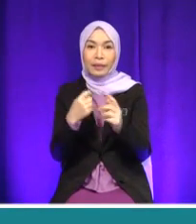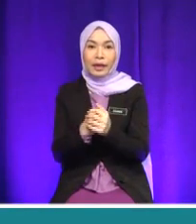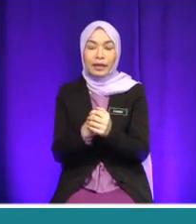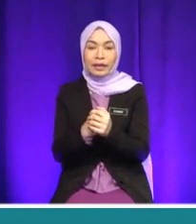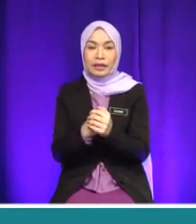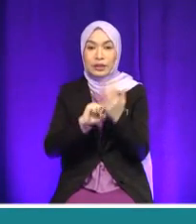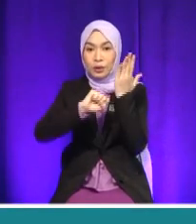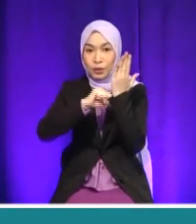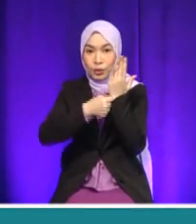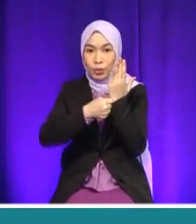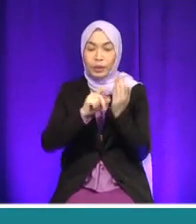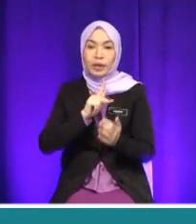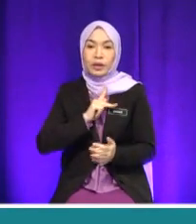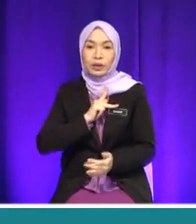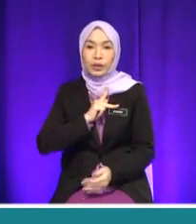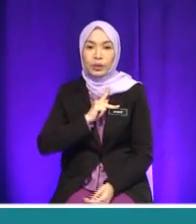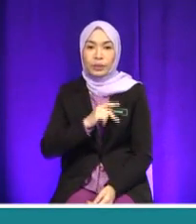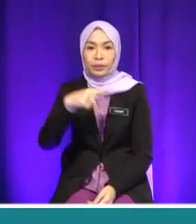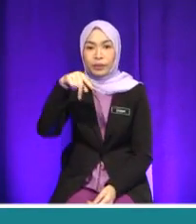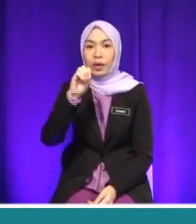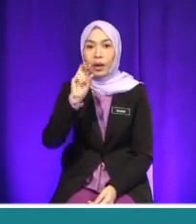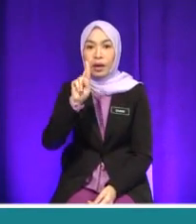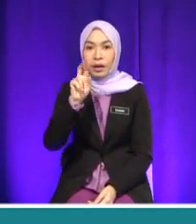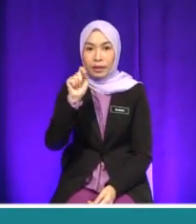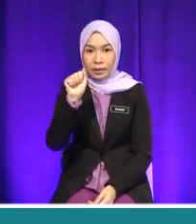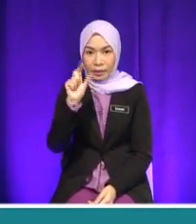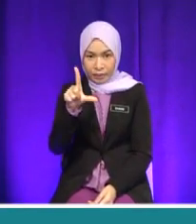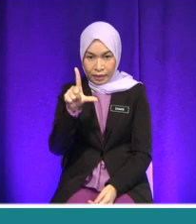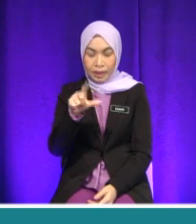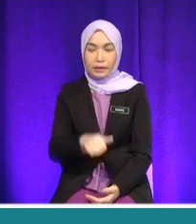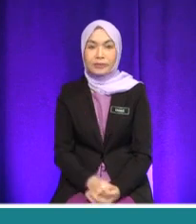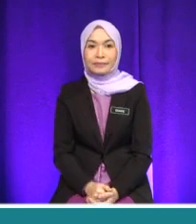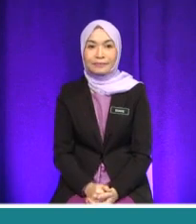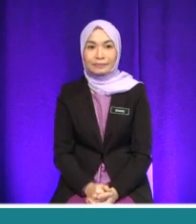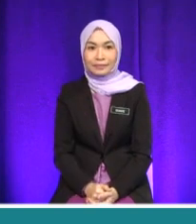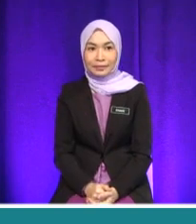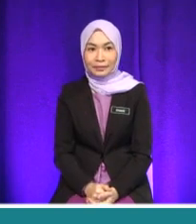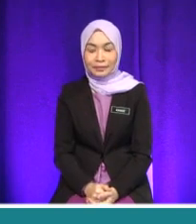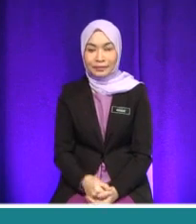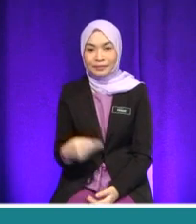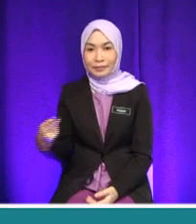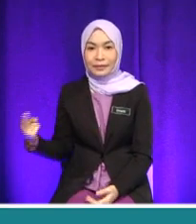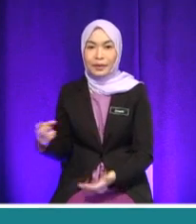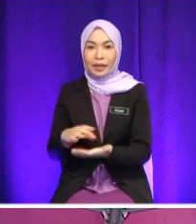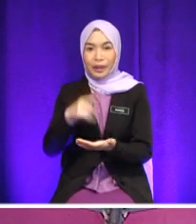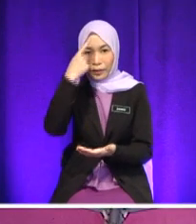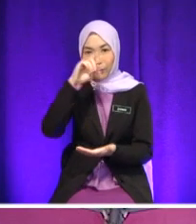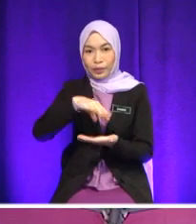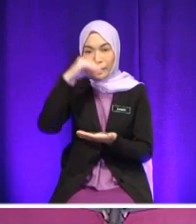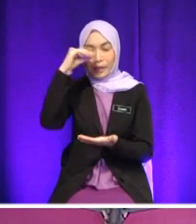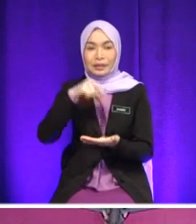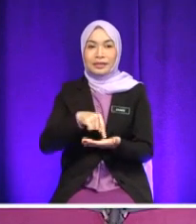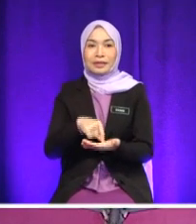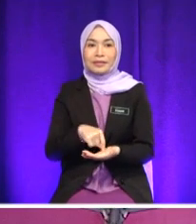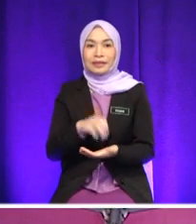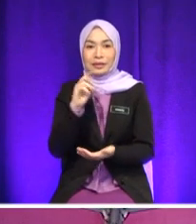so the Sumberku portal, Yeah. they will get all these kind of learning materials. It is all there. All right, thank Yeah. you so much, Miss